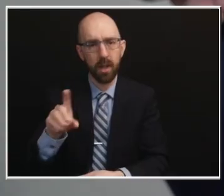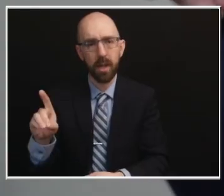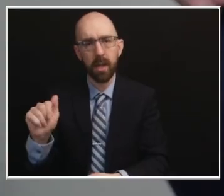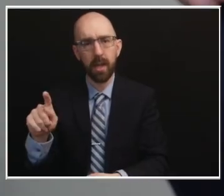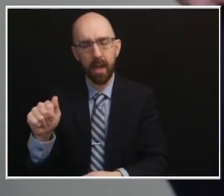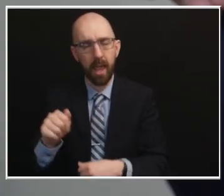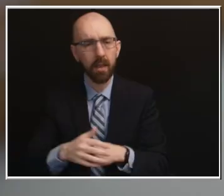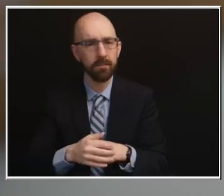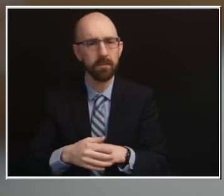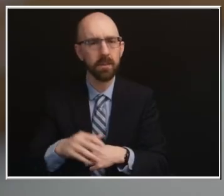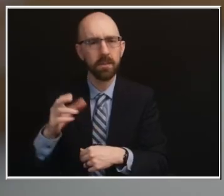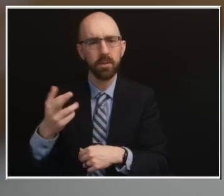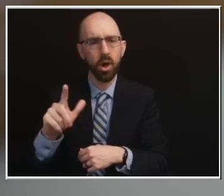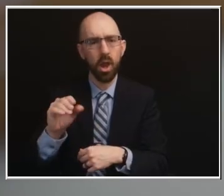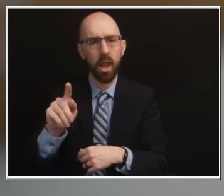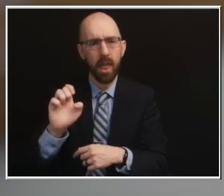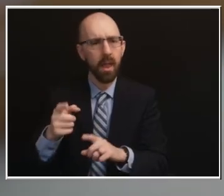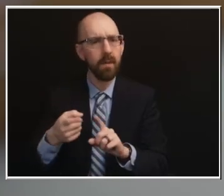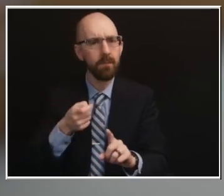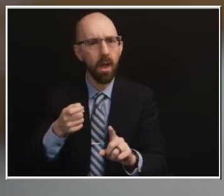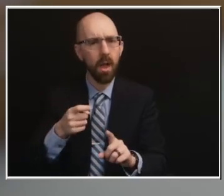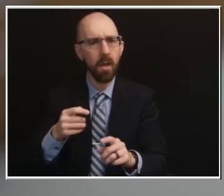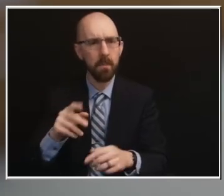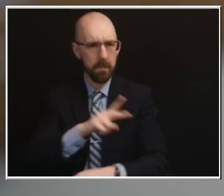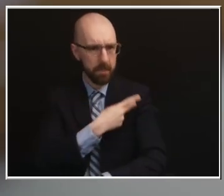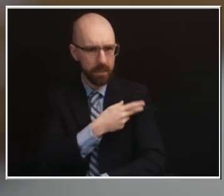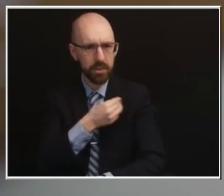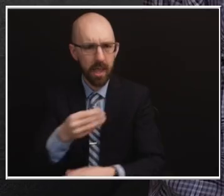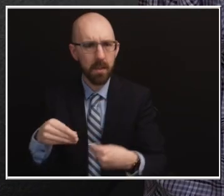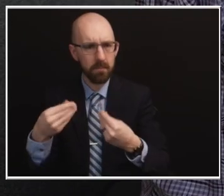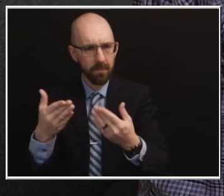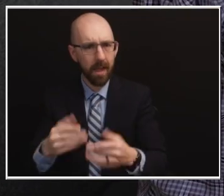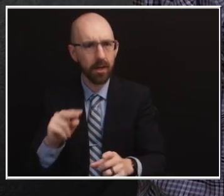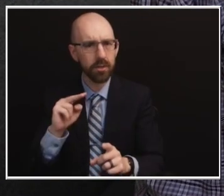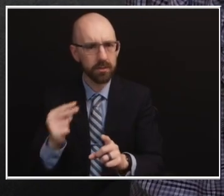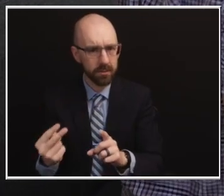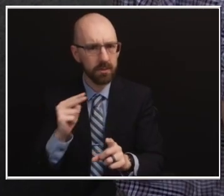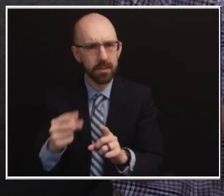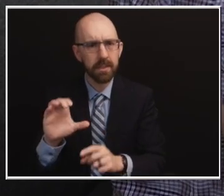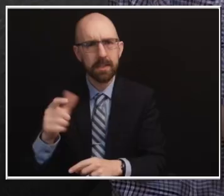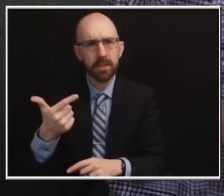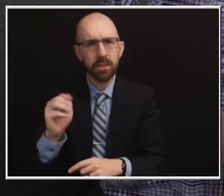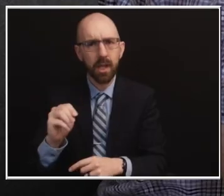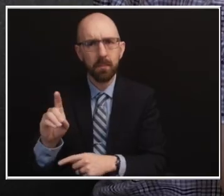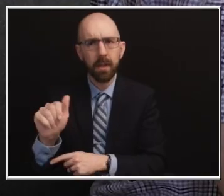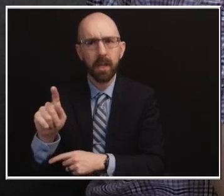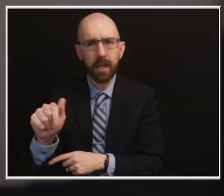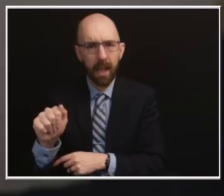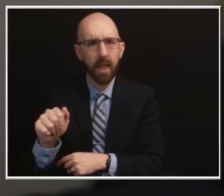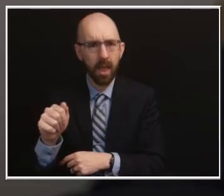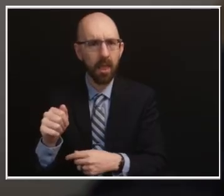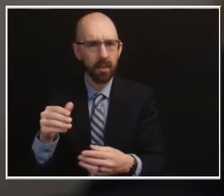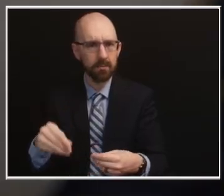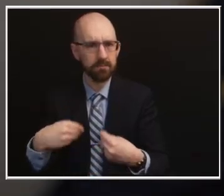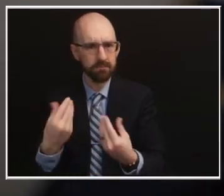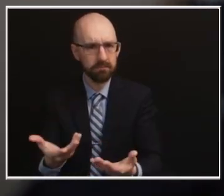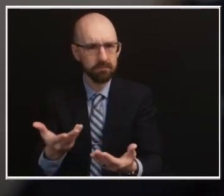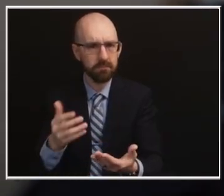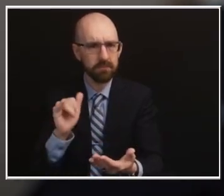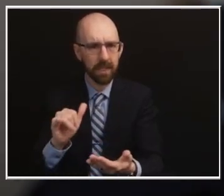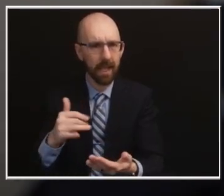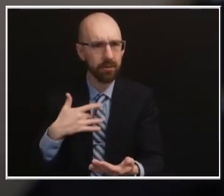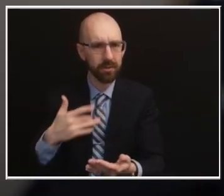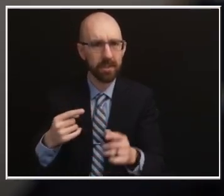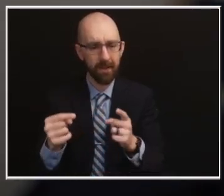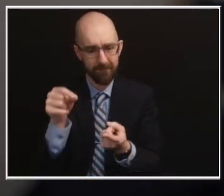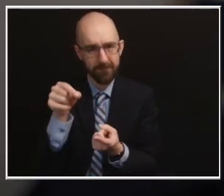from a patient and provider standpoint, what does CGM data provide that traditionally finger sticks never could? Yeah, from a